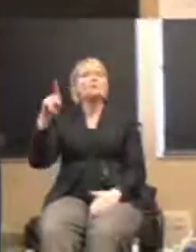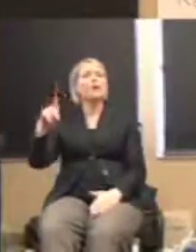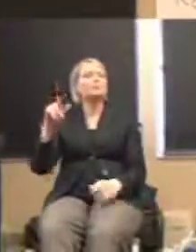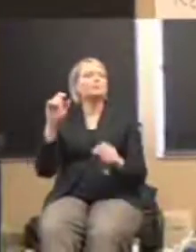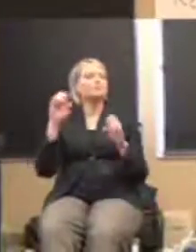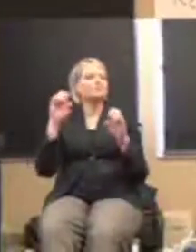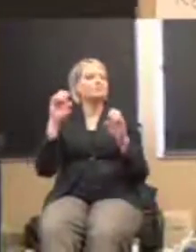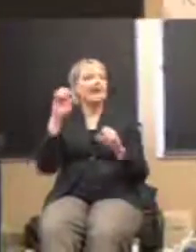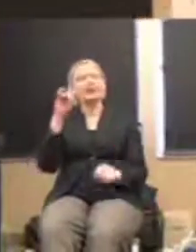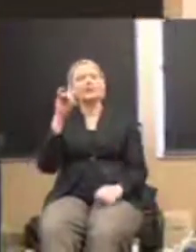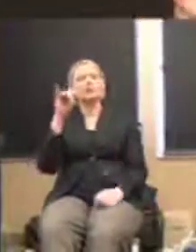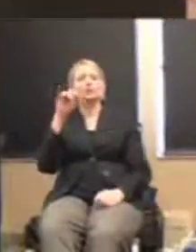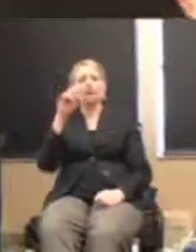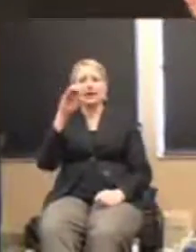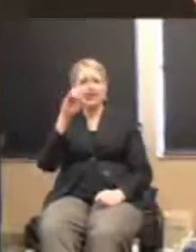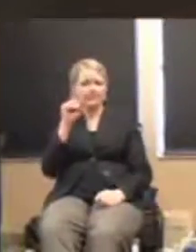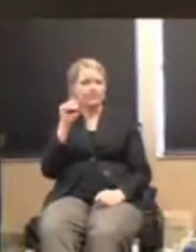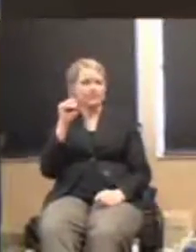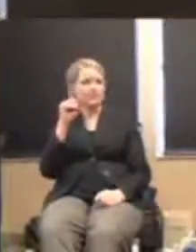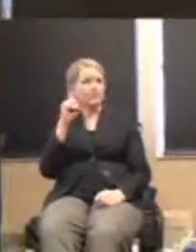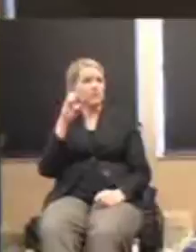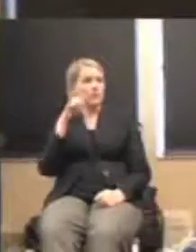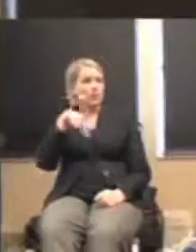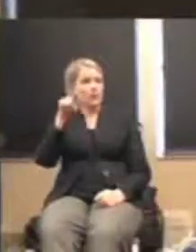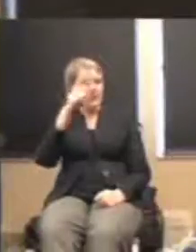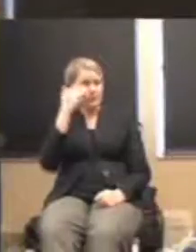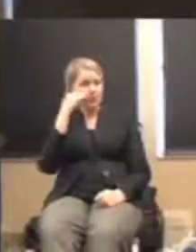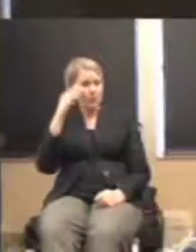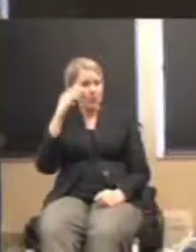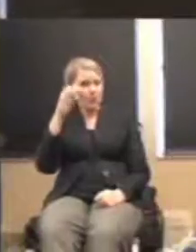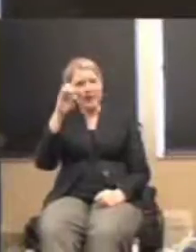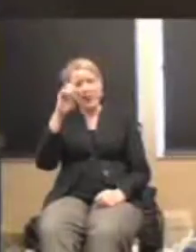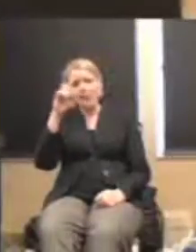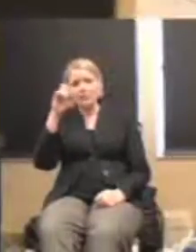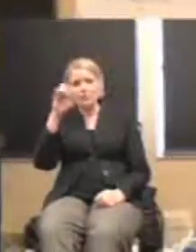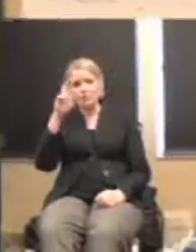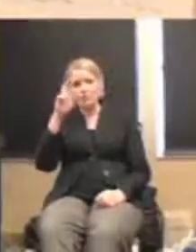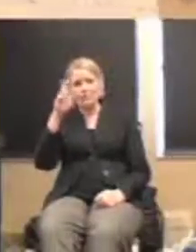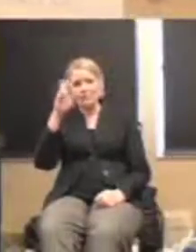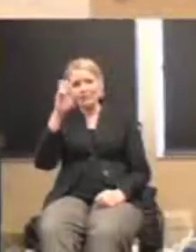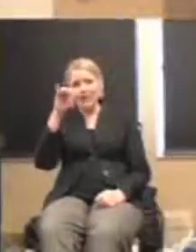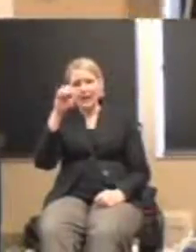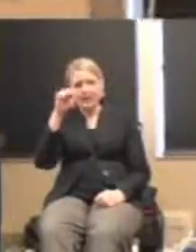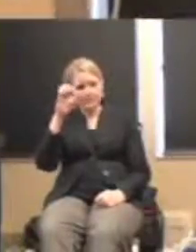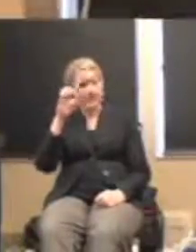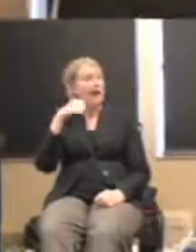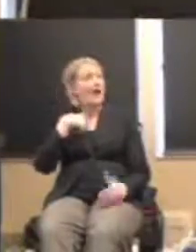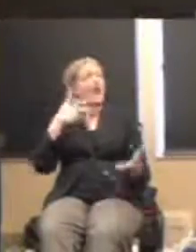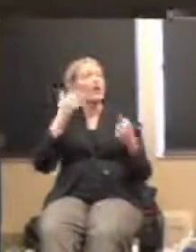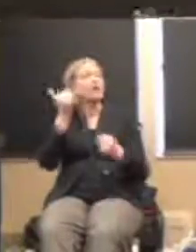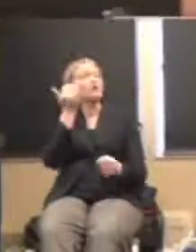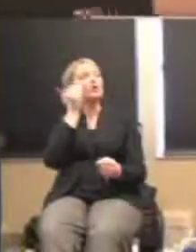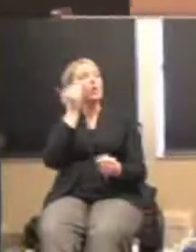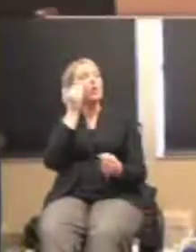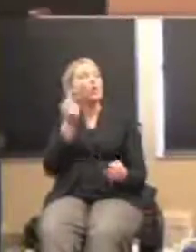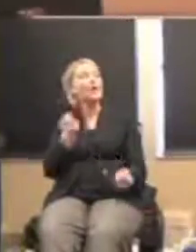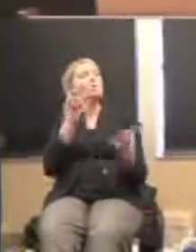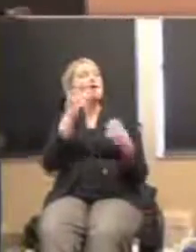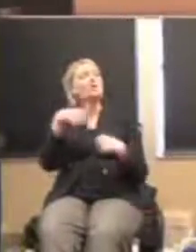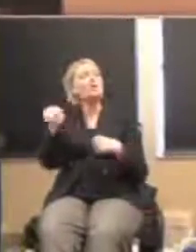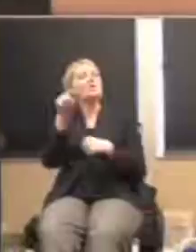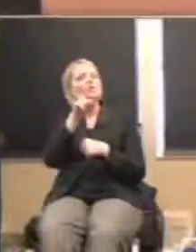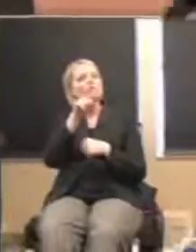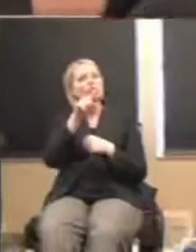lot of time talking about that because everybody knows what exercise is. What I want to know is how many of